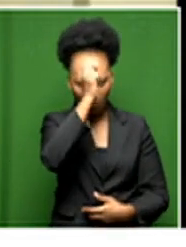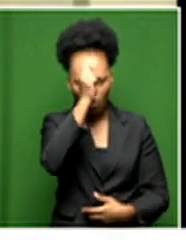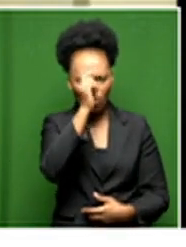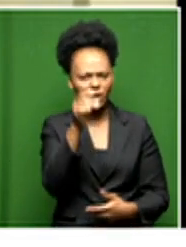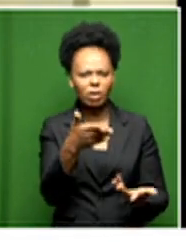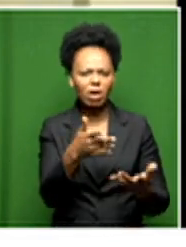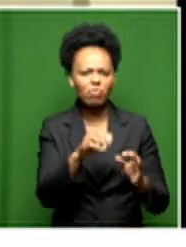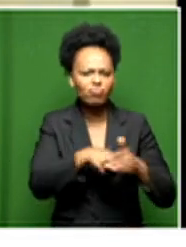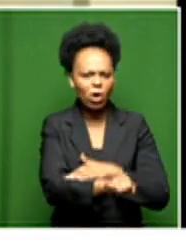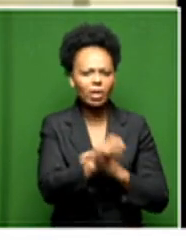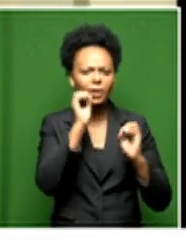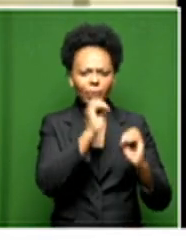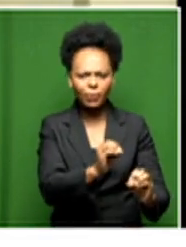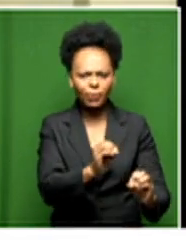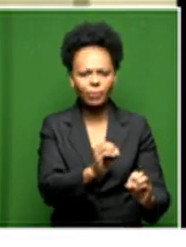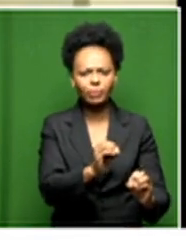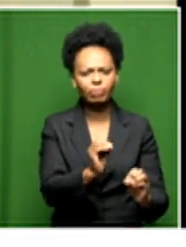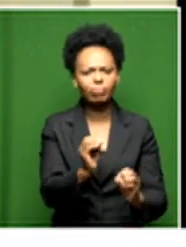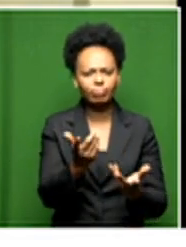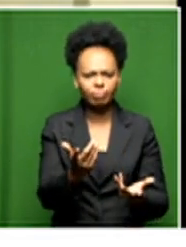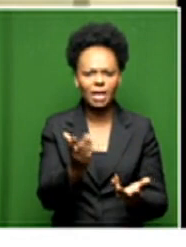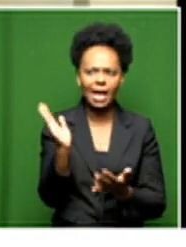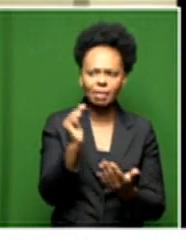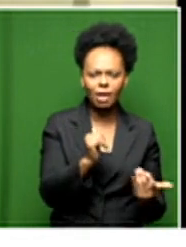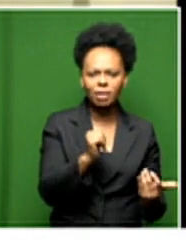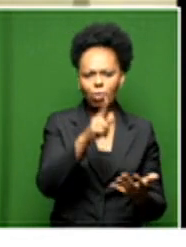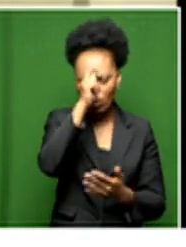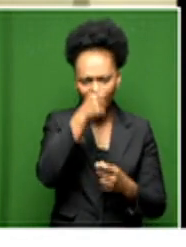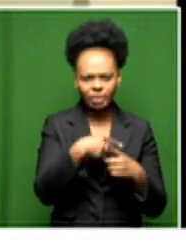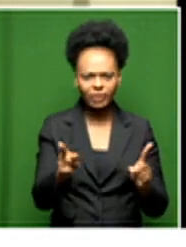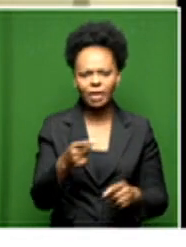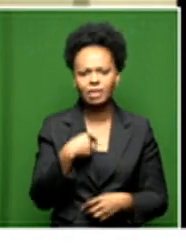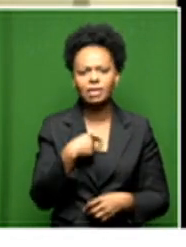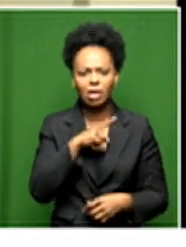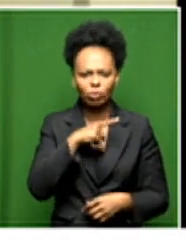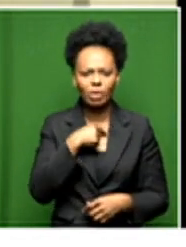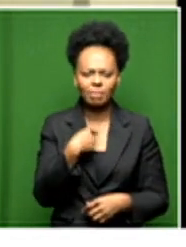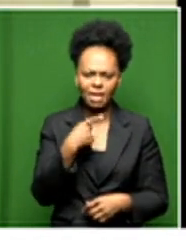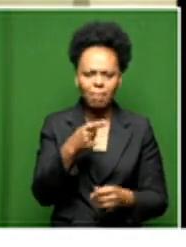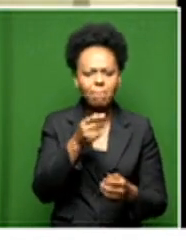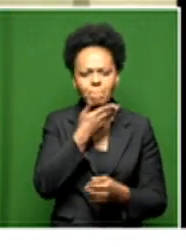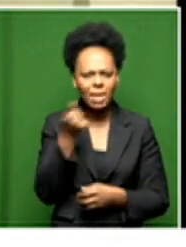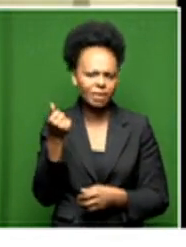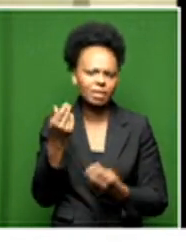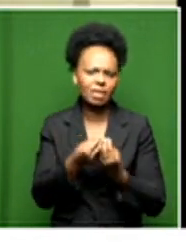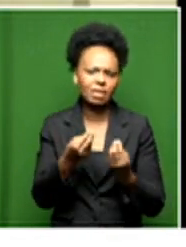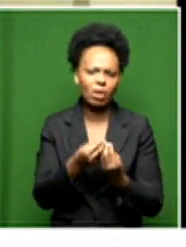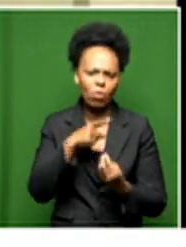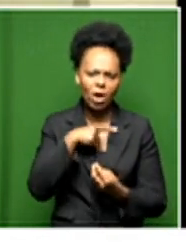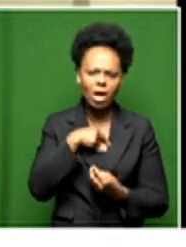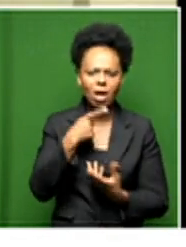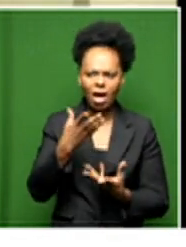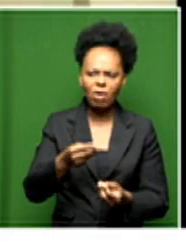and, better luck next time. But I explain in that chapter that actually it was the best thing ever to have 3 older